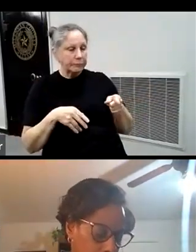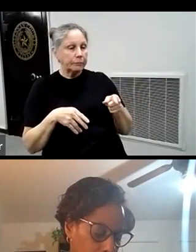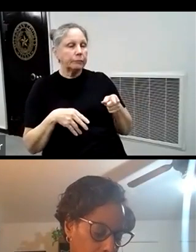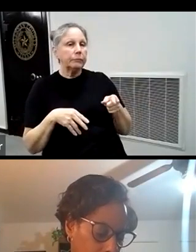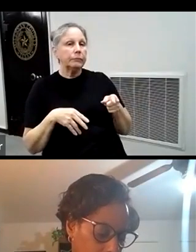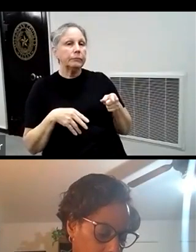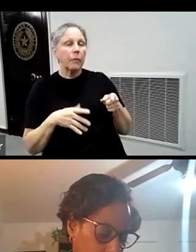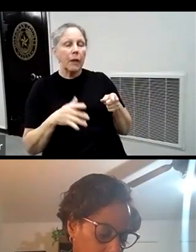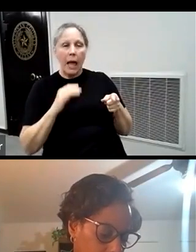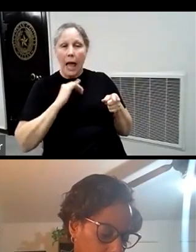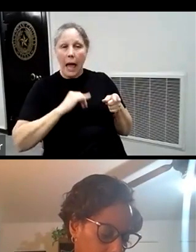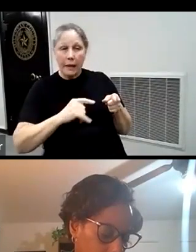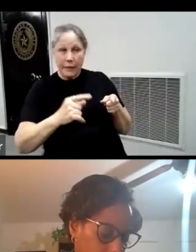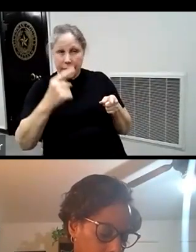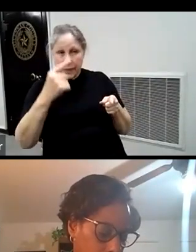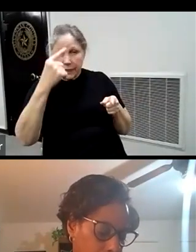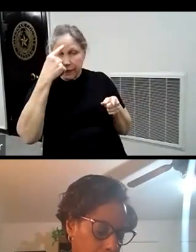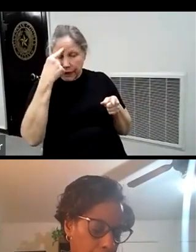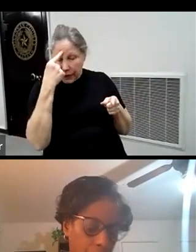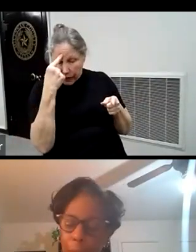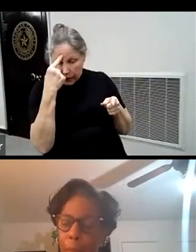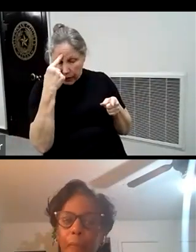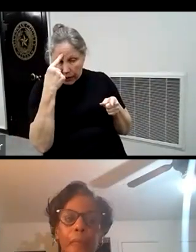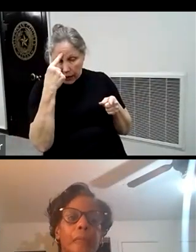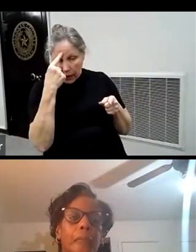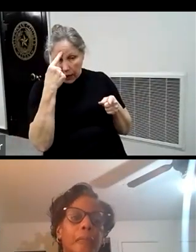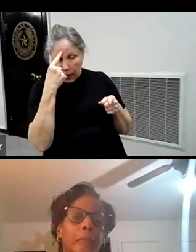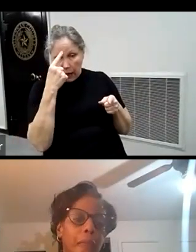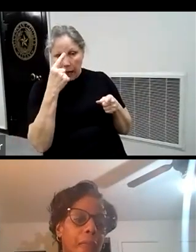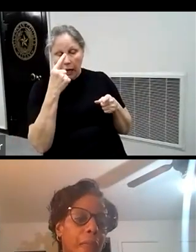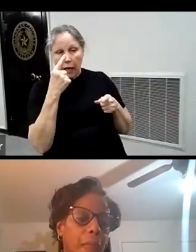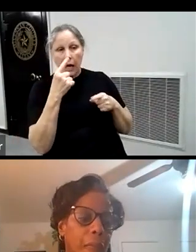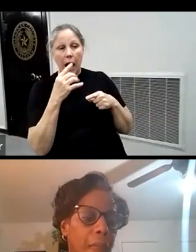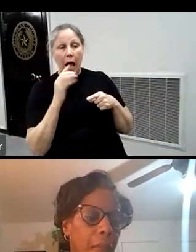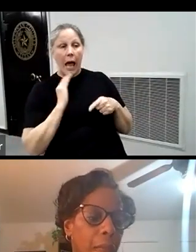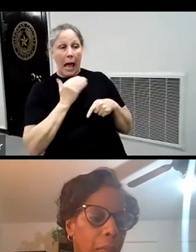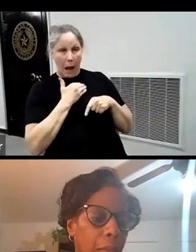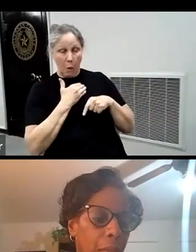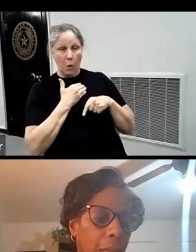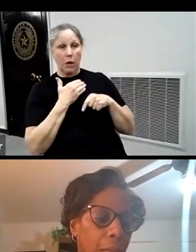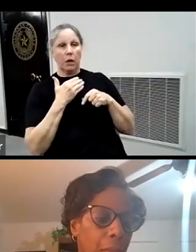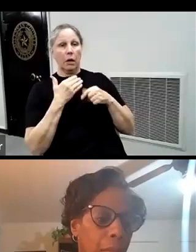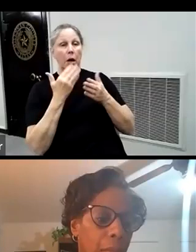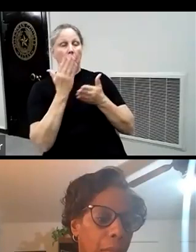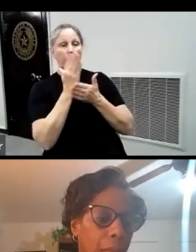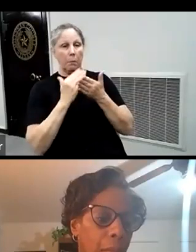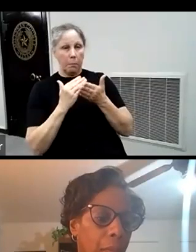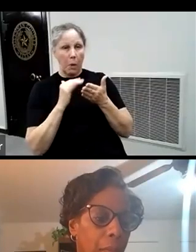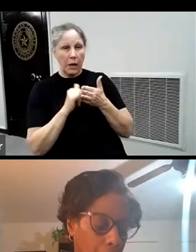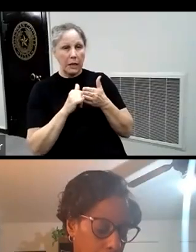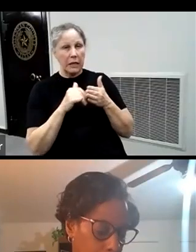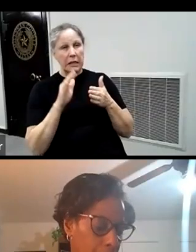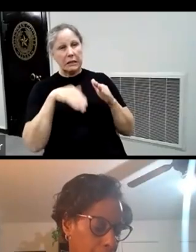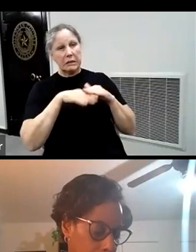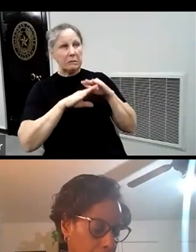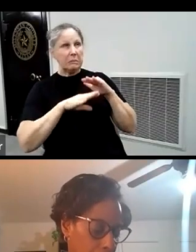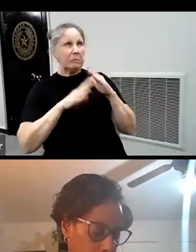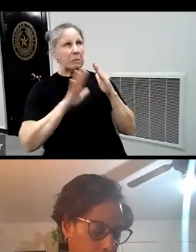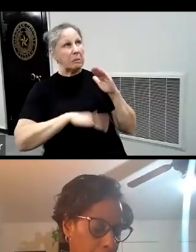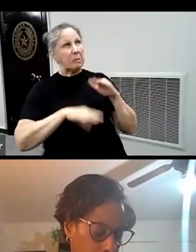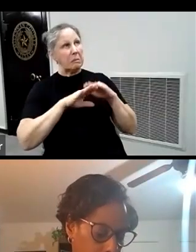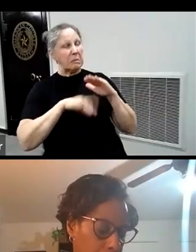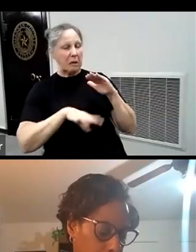I believe the county's share is less than 400 and